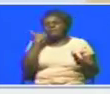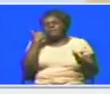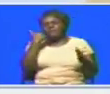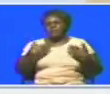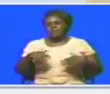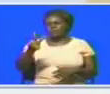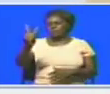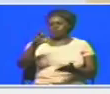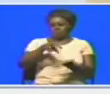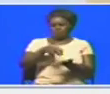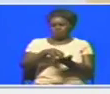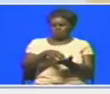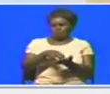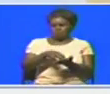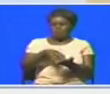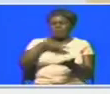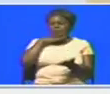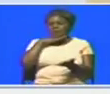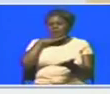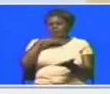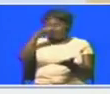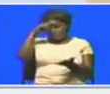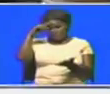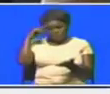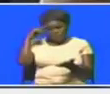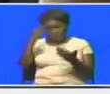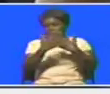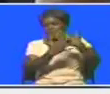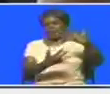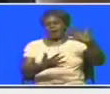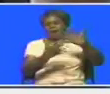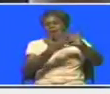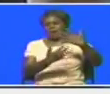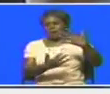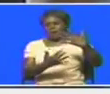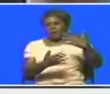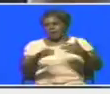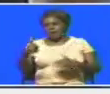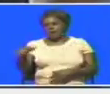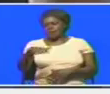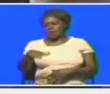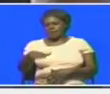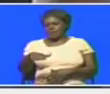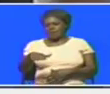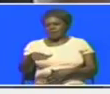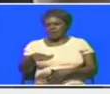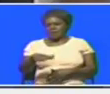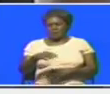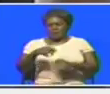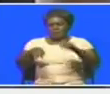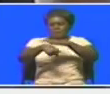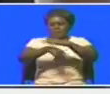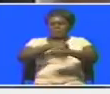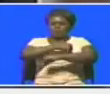two cases that I've talked that we've lost in the hospital, because of blood. In Kongor area, the residents have camped at the Kongor